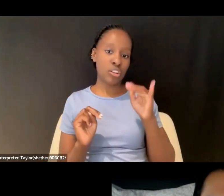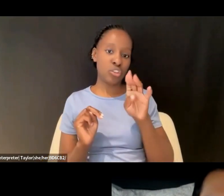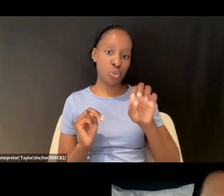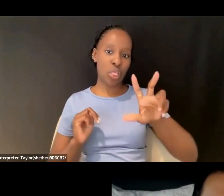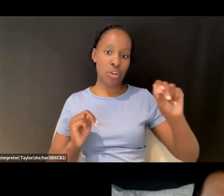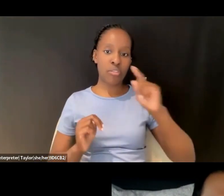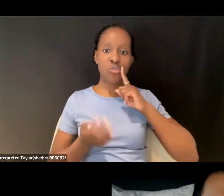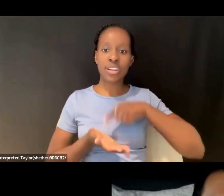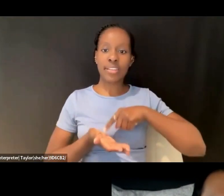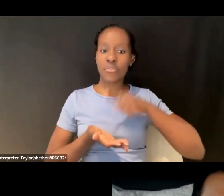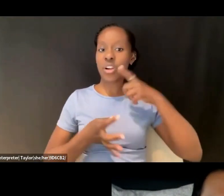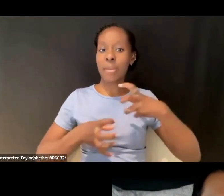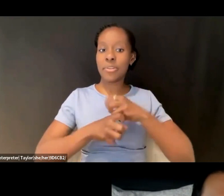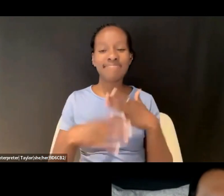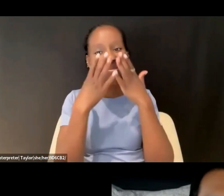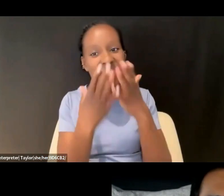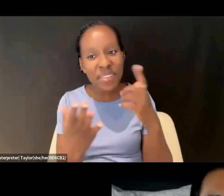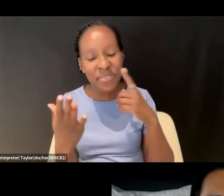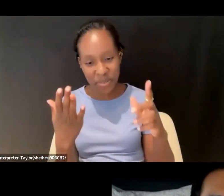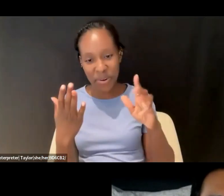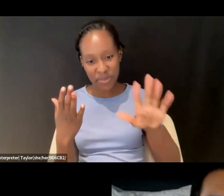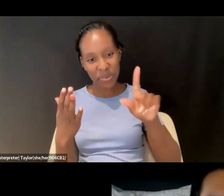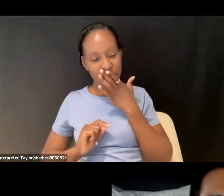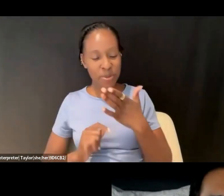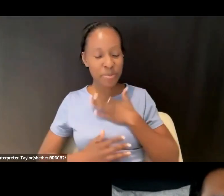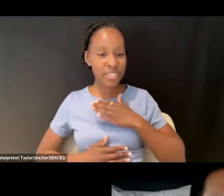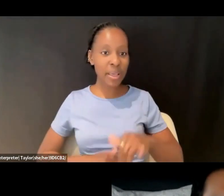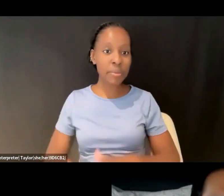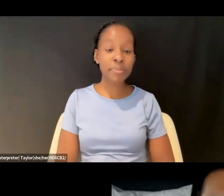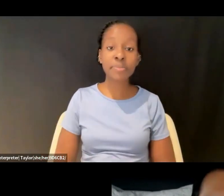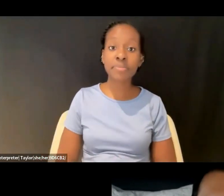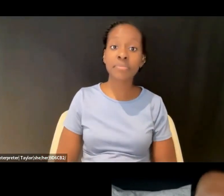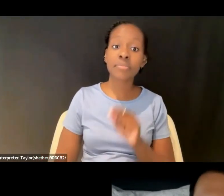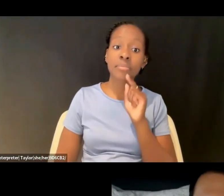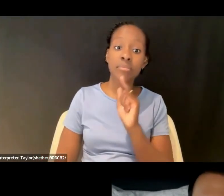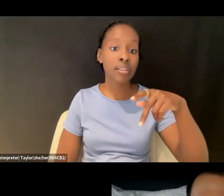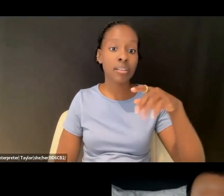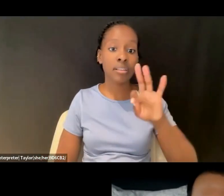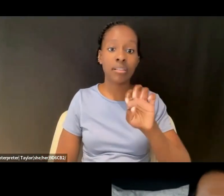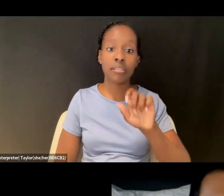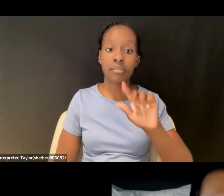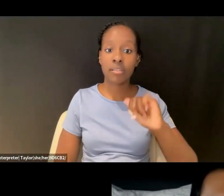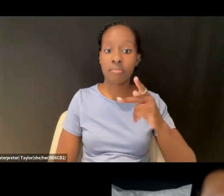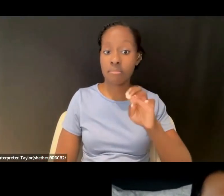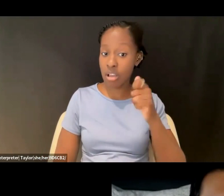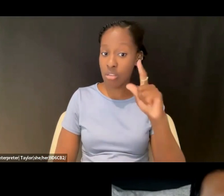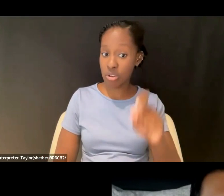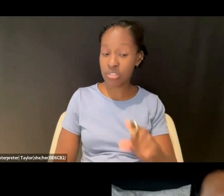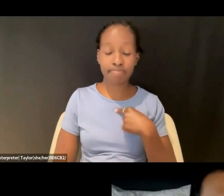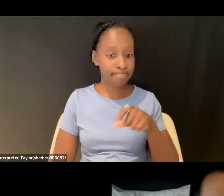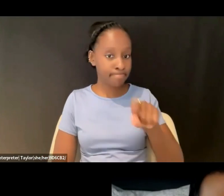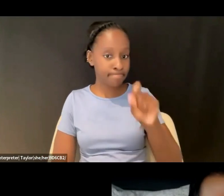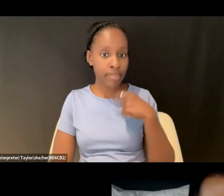so much. I really Sure. appreciate it. Thank you. Felipe, you have another question? Yes, sir. Two